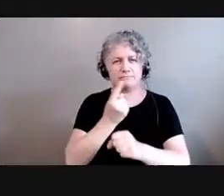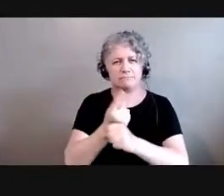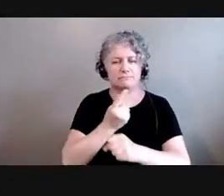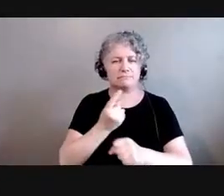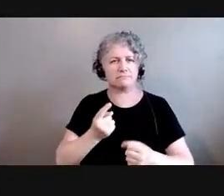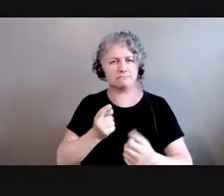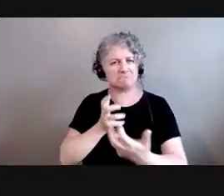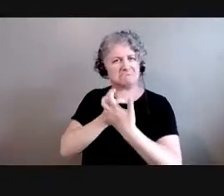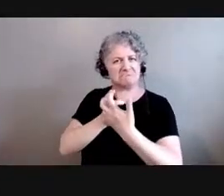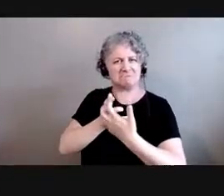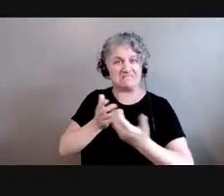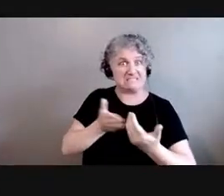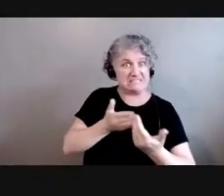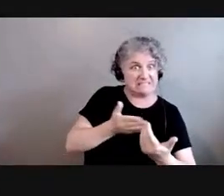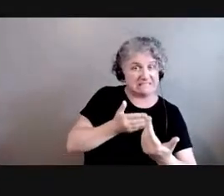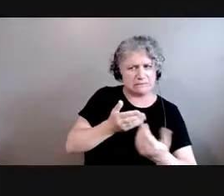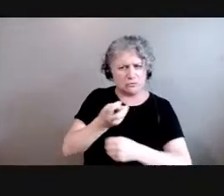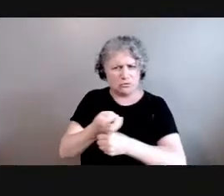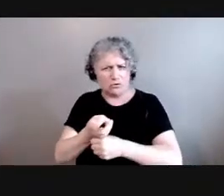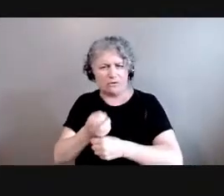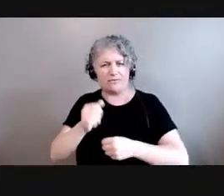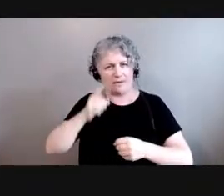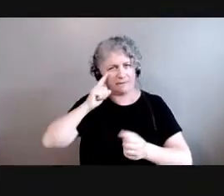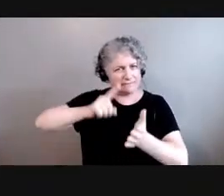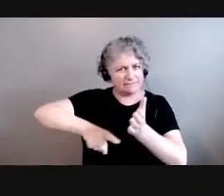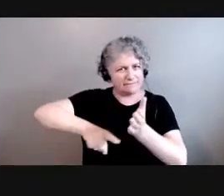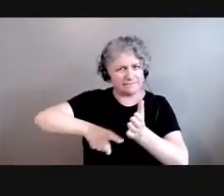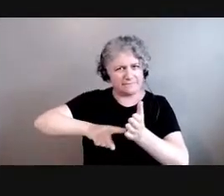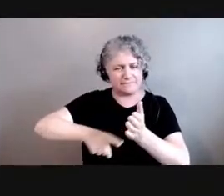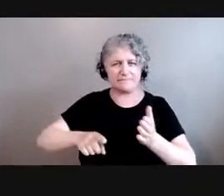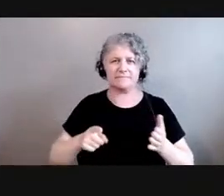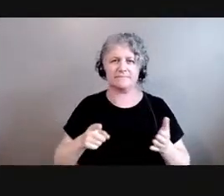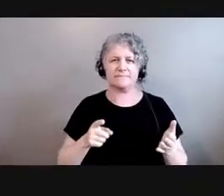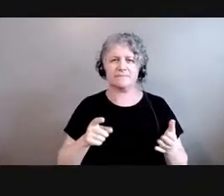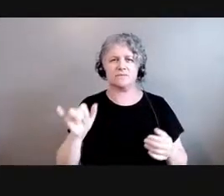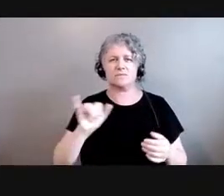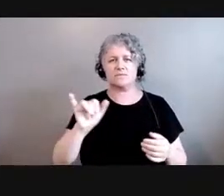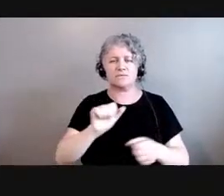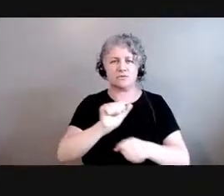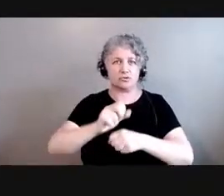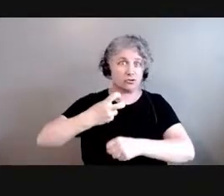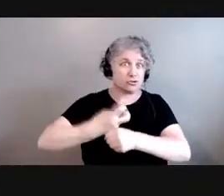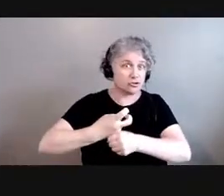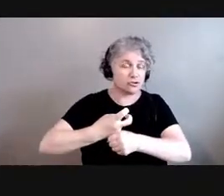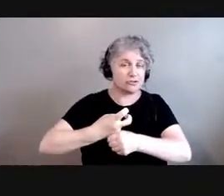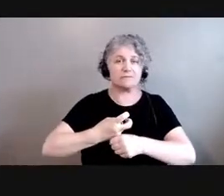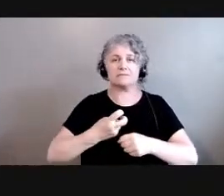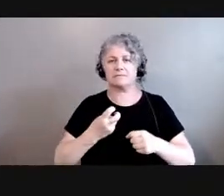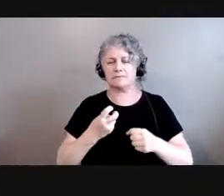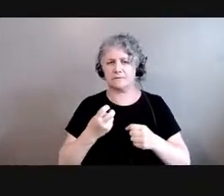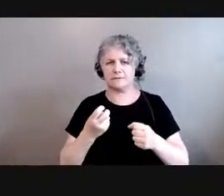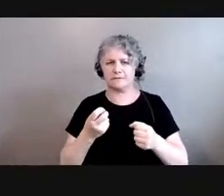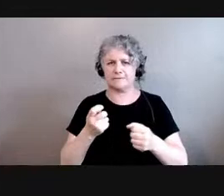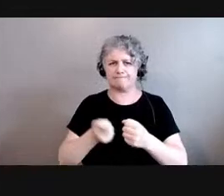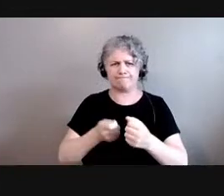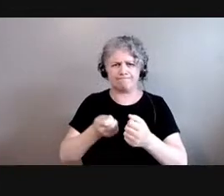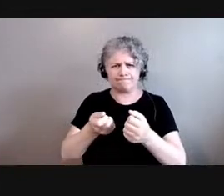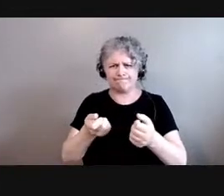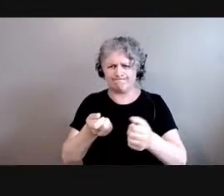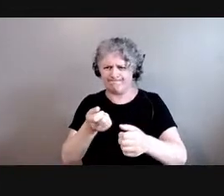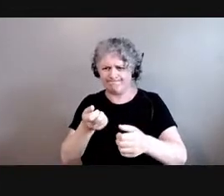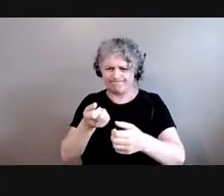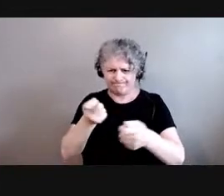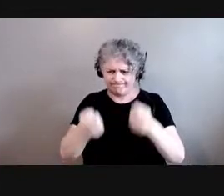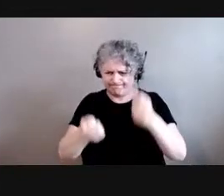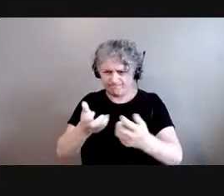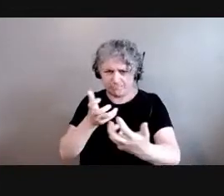easy or hard. I mean, that's always the big thing to say, all right, well, if I'm gonna want to work hard at this and make it accessible, or if I'm just want to go